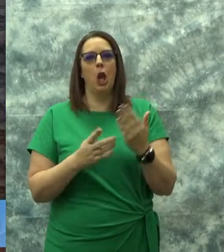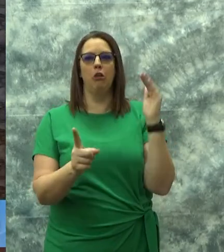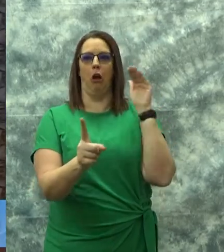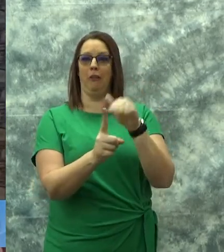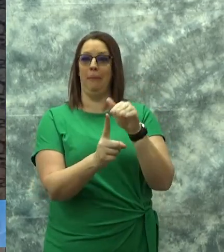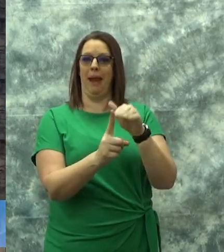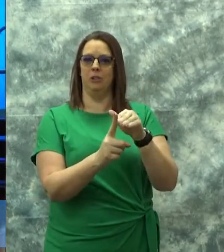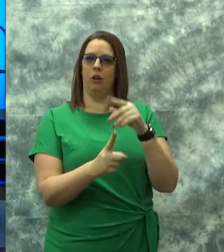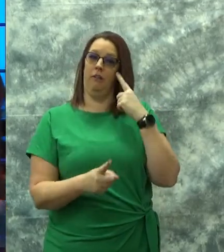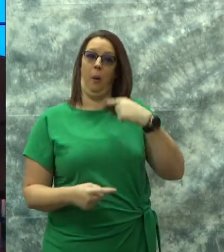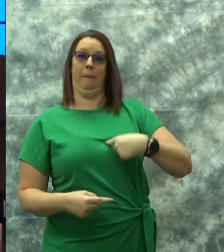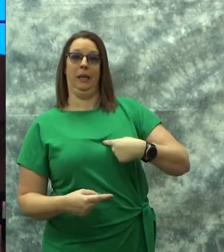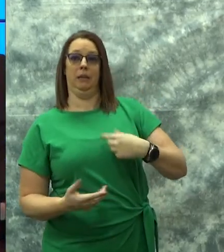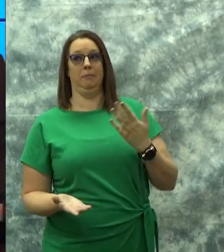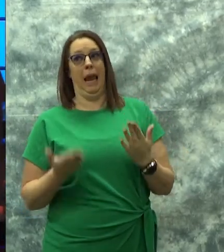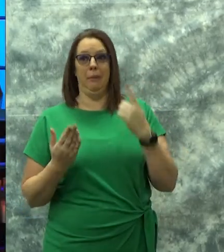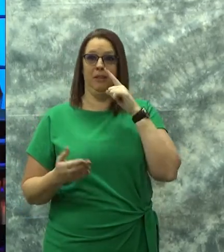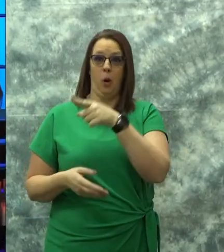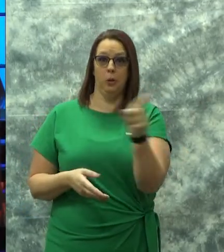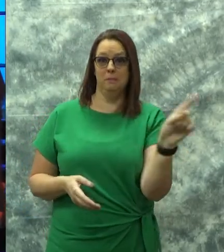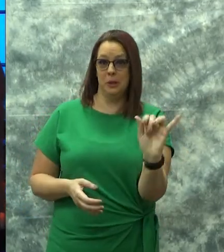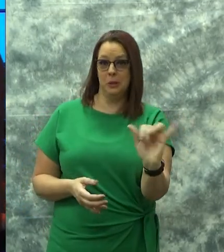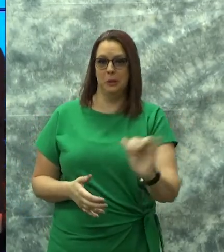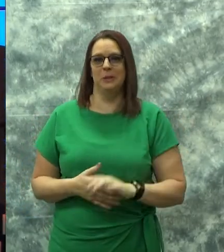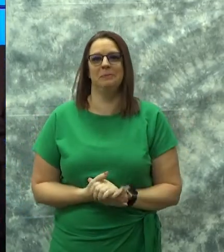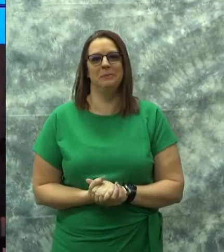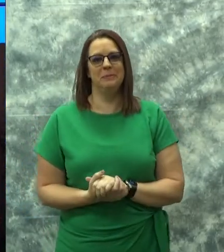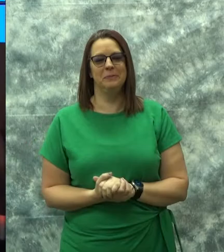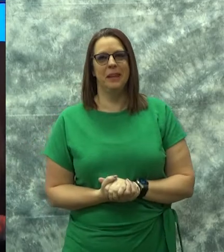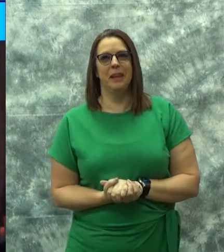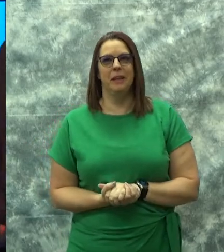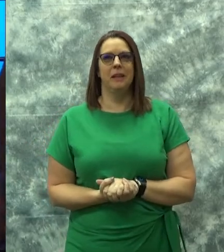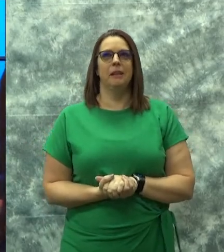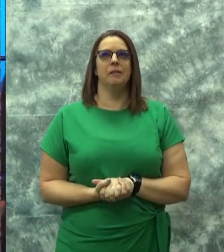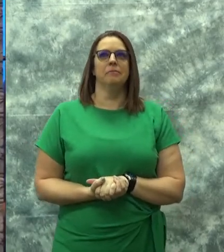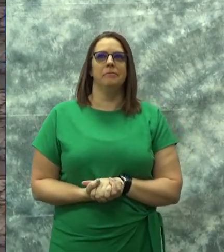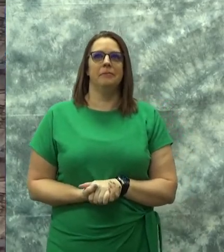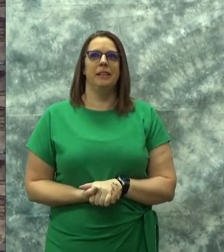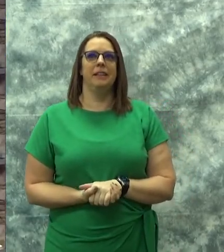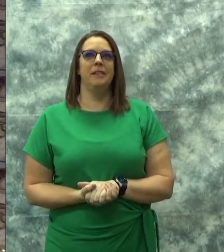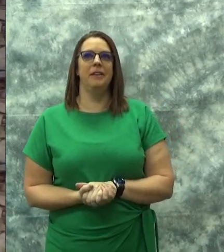good reminder. For me, anyway. Maybe it is for you, too.